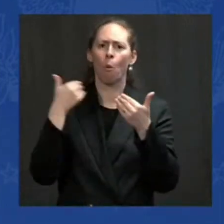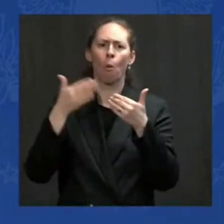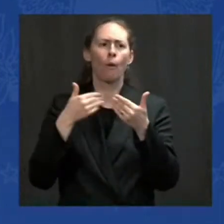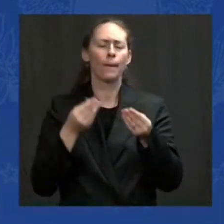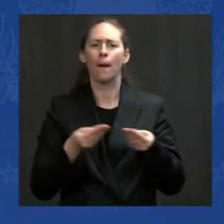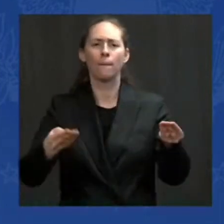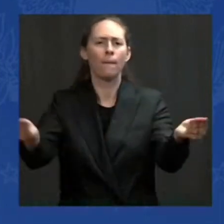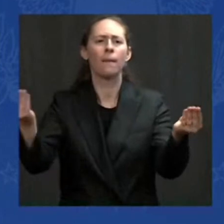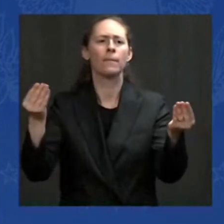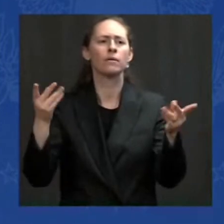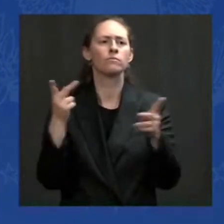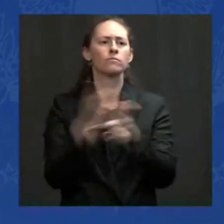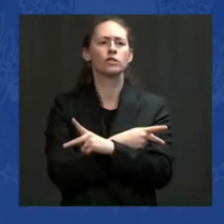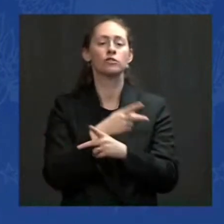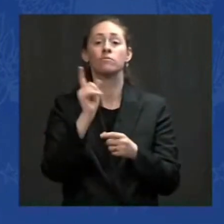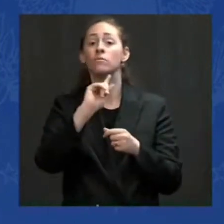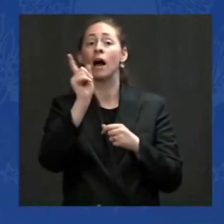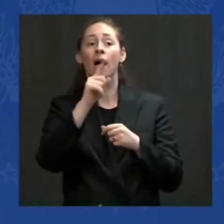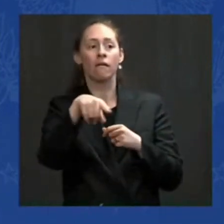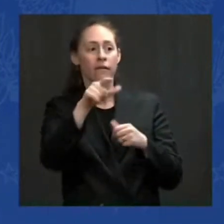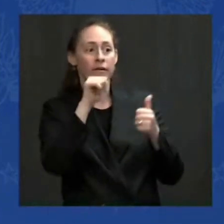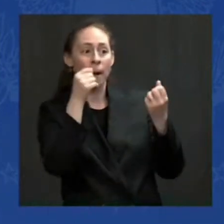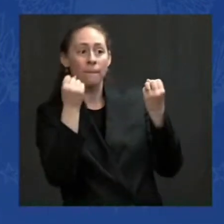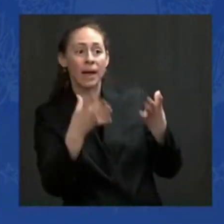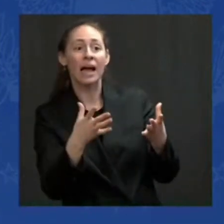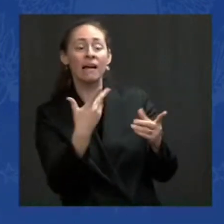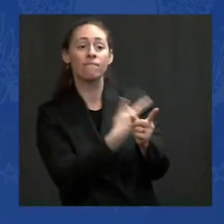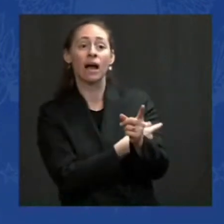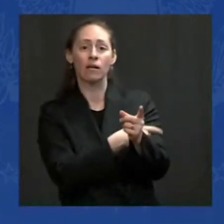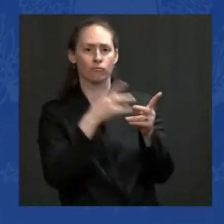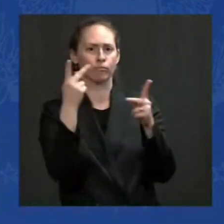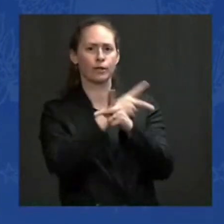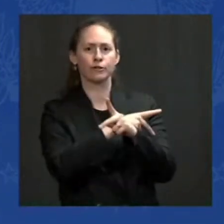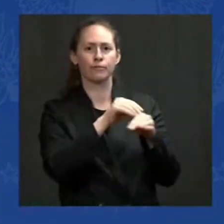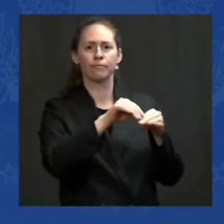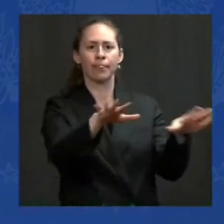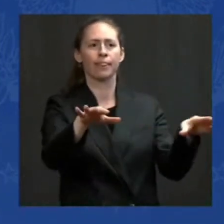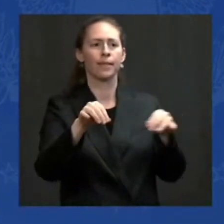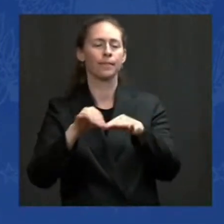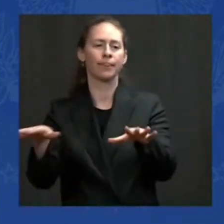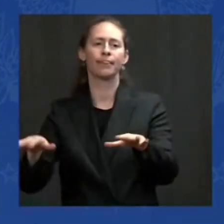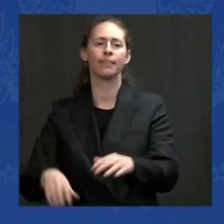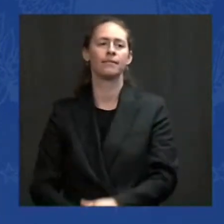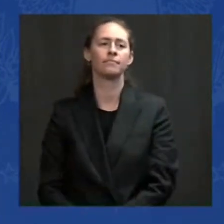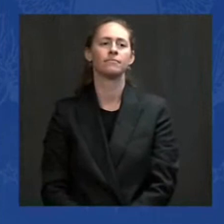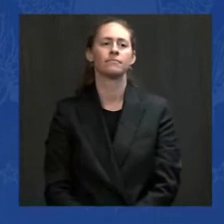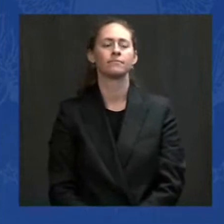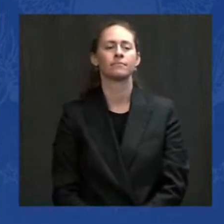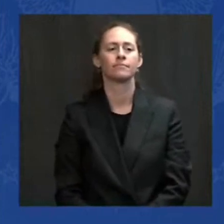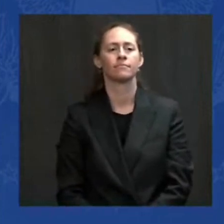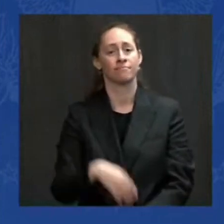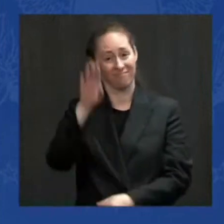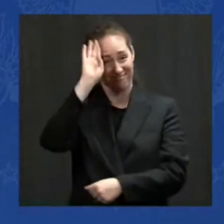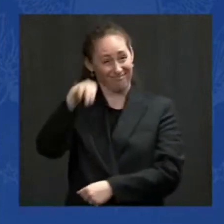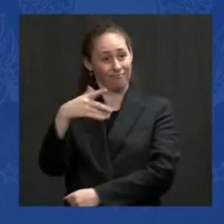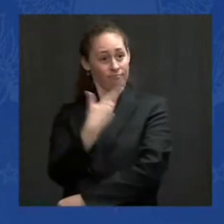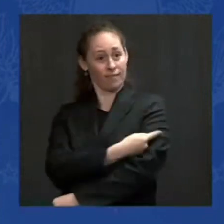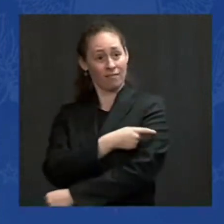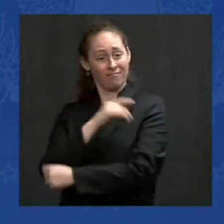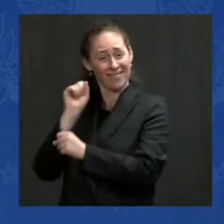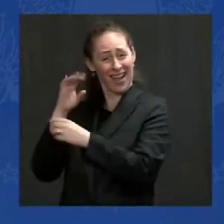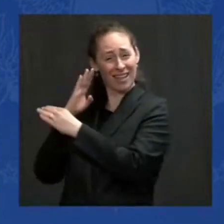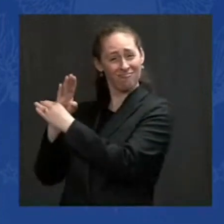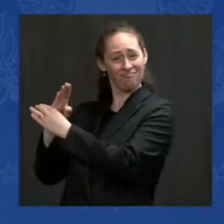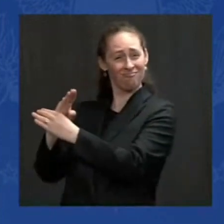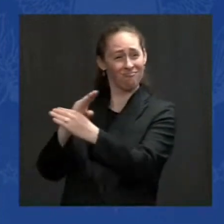with low vaccination rates. We also know that our authorized vaccines prevent severe disease, hospitalization,